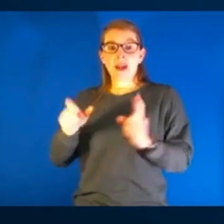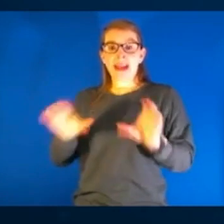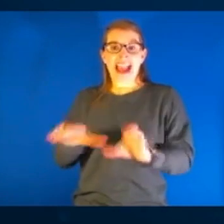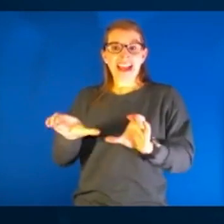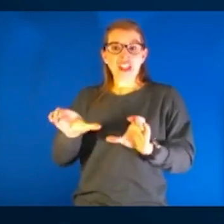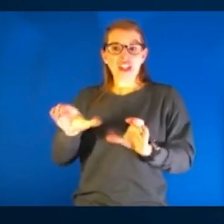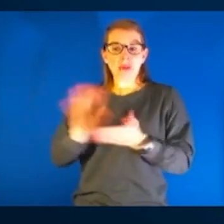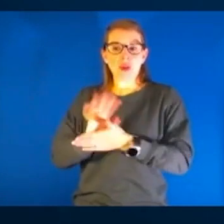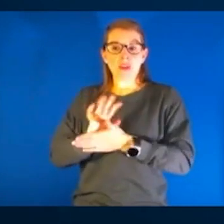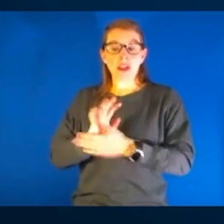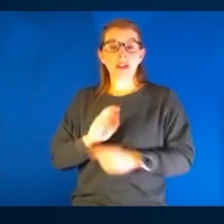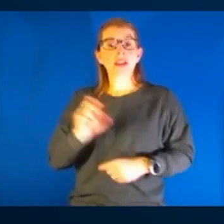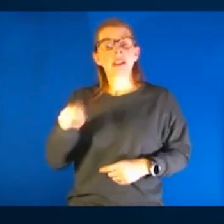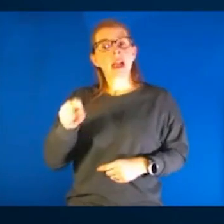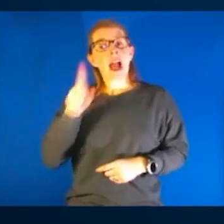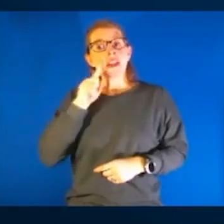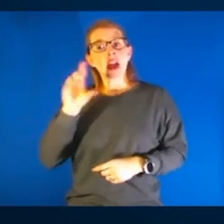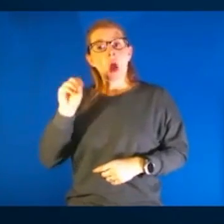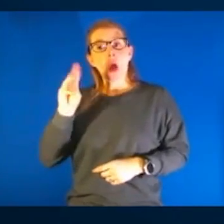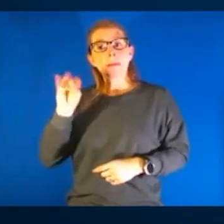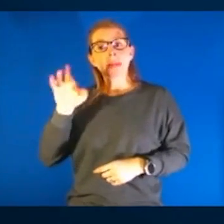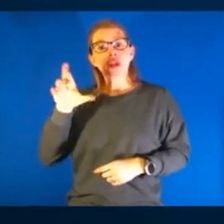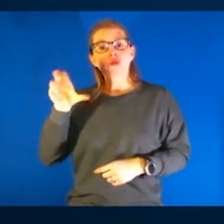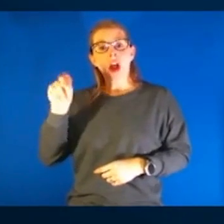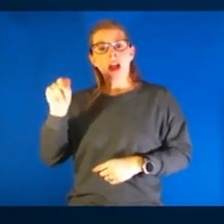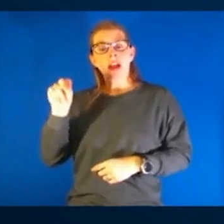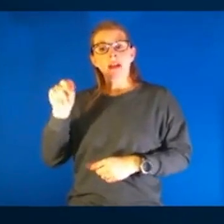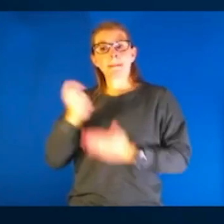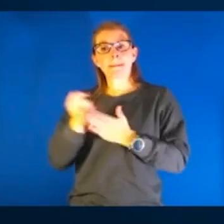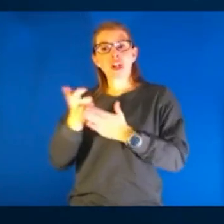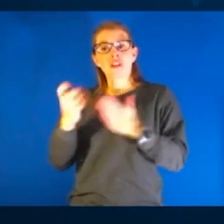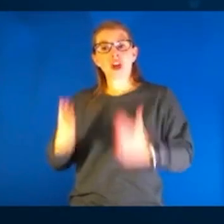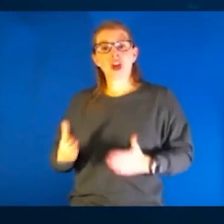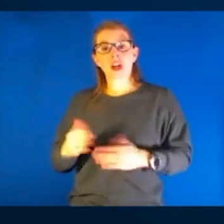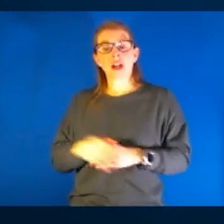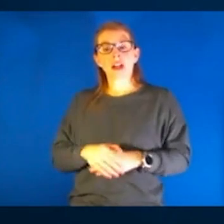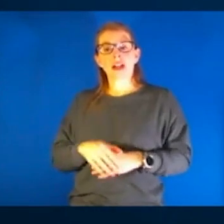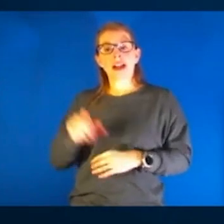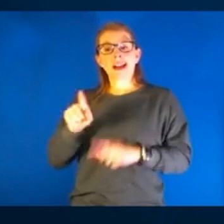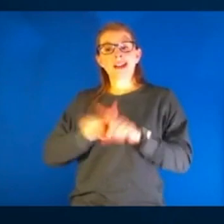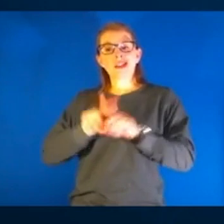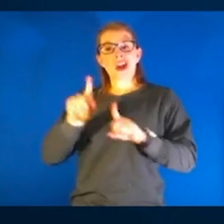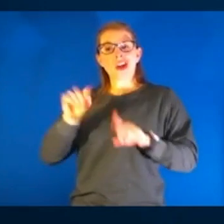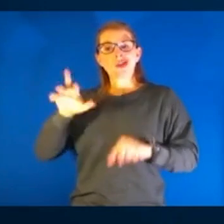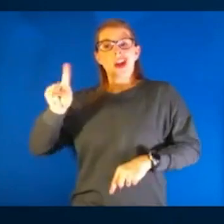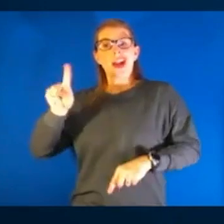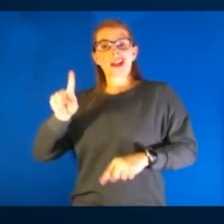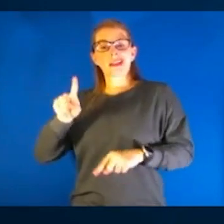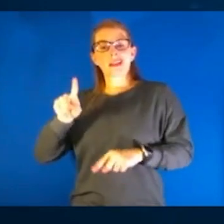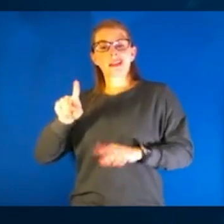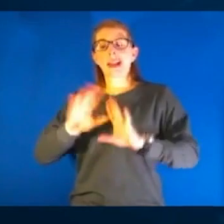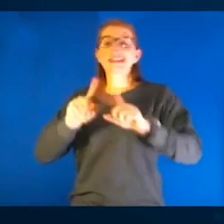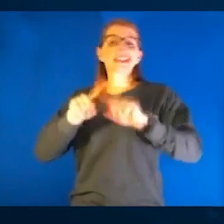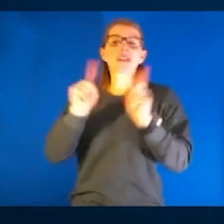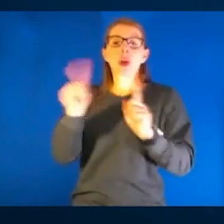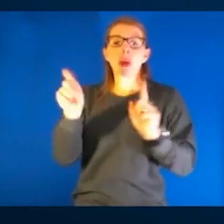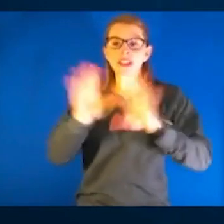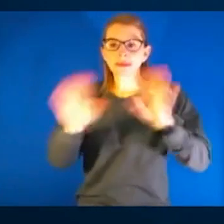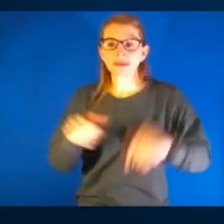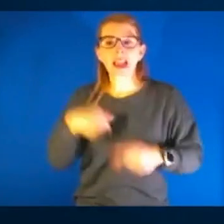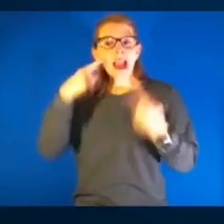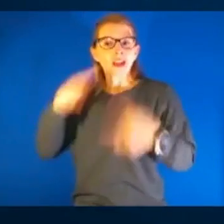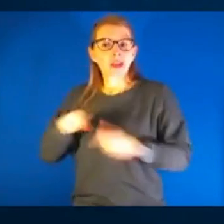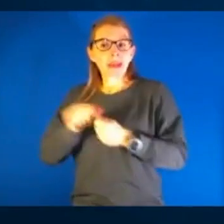think there may have been the Omicron maneuver in Star Trek. Actually, that's not true as a Corporate Right maneuver, but that's a different question. That is a different question, but I kind of agree with them.